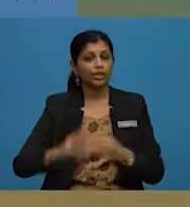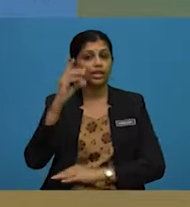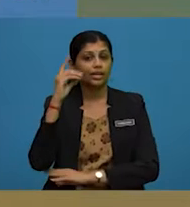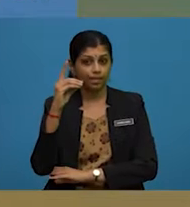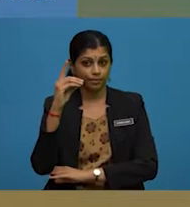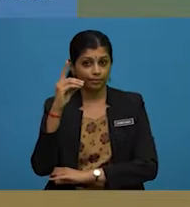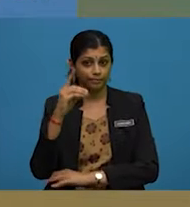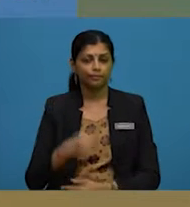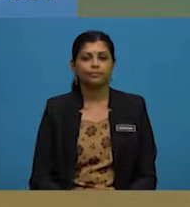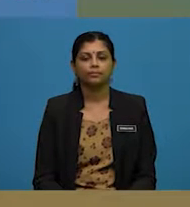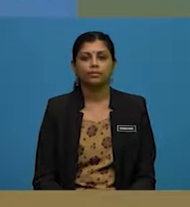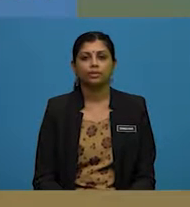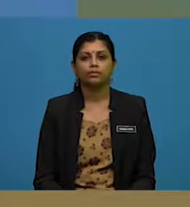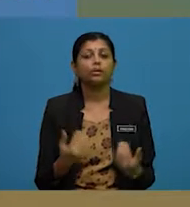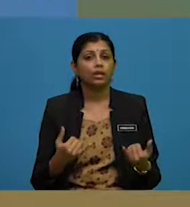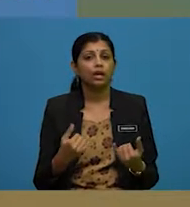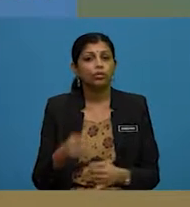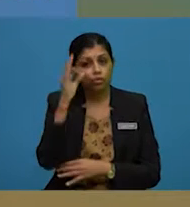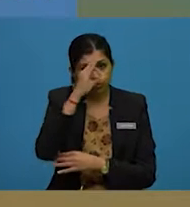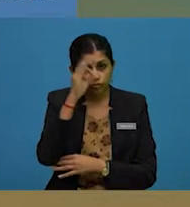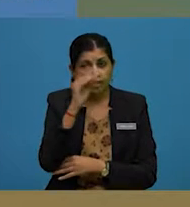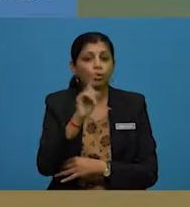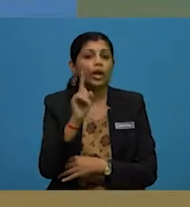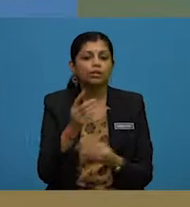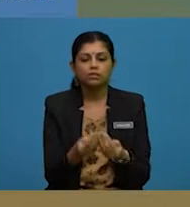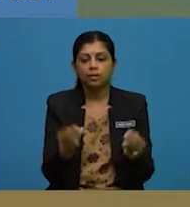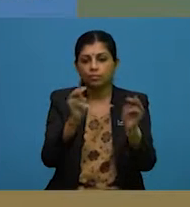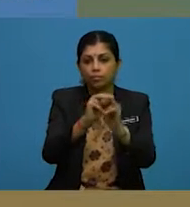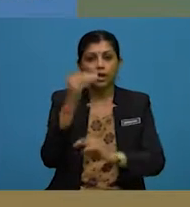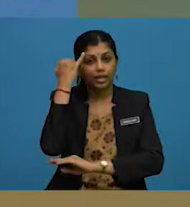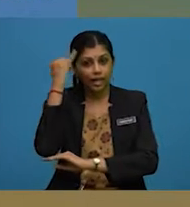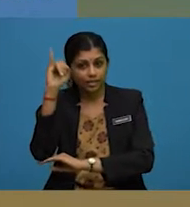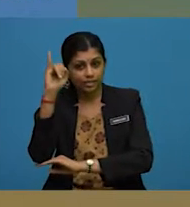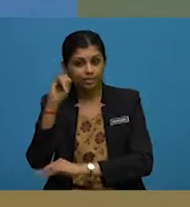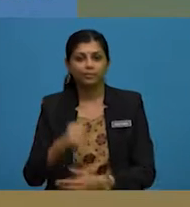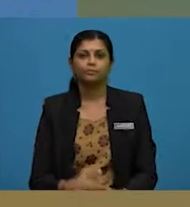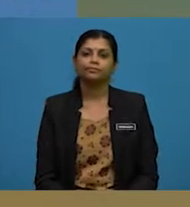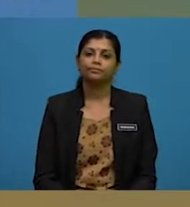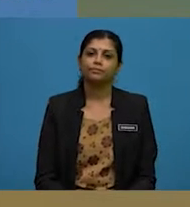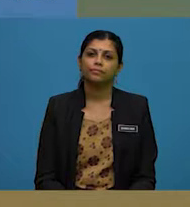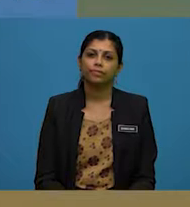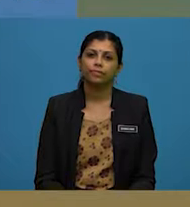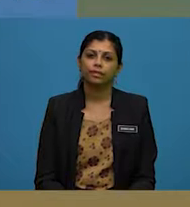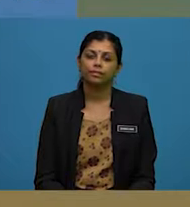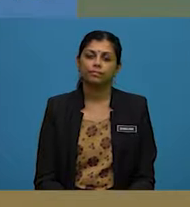D. Some psychological traits can contribute to long lives.